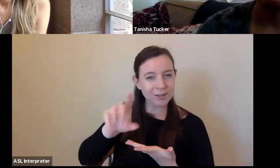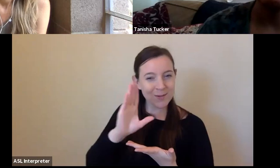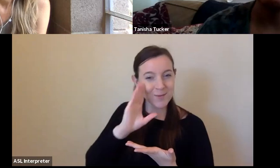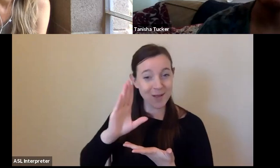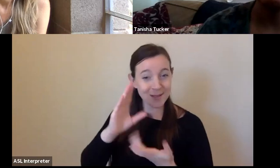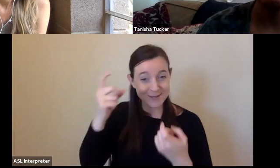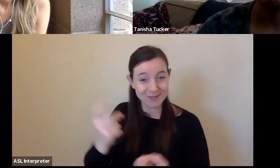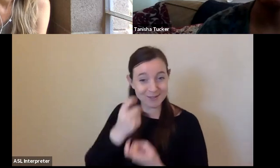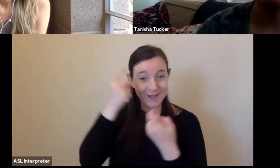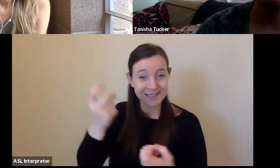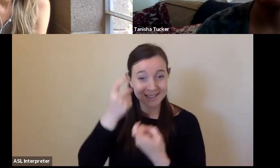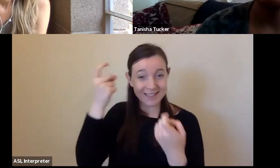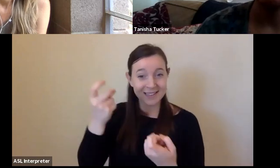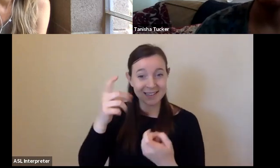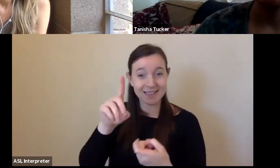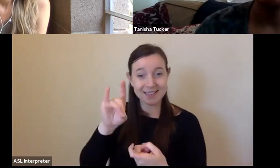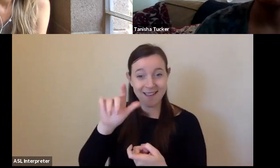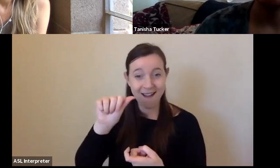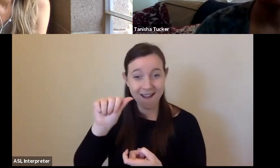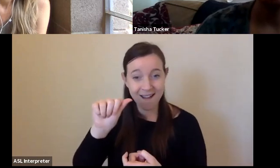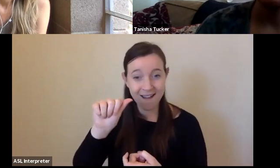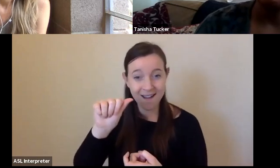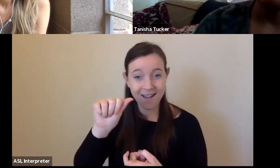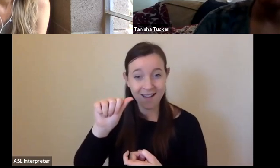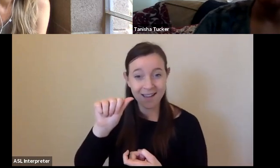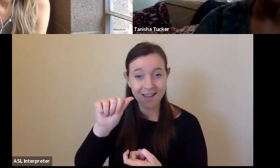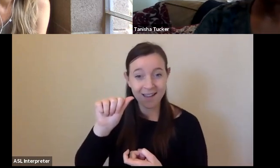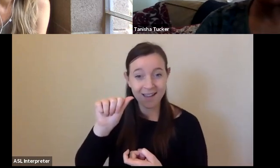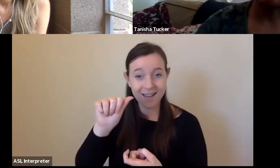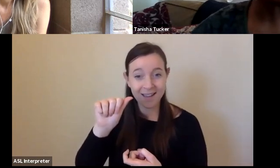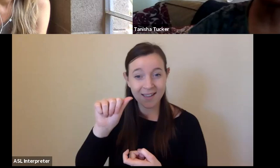San Juan as your mom and probably your grandma did?